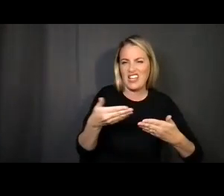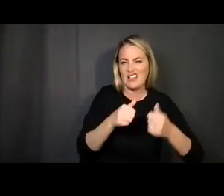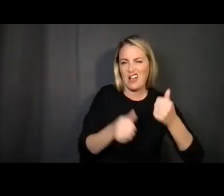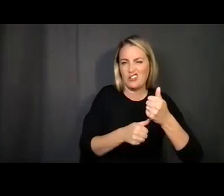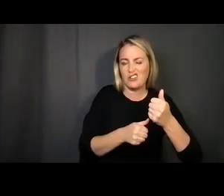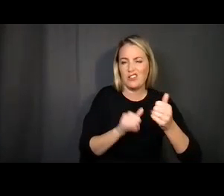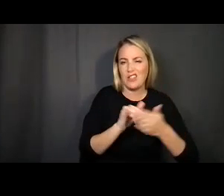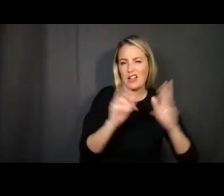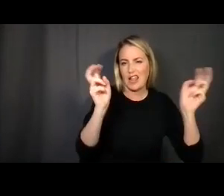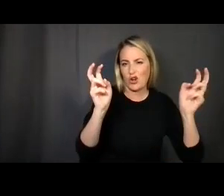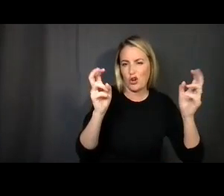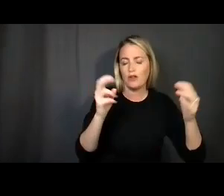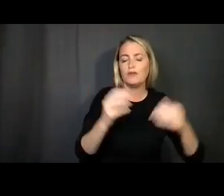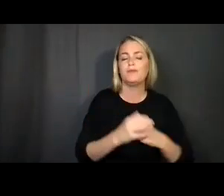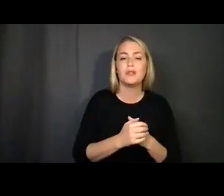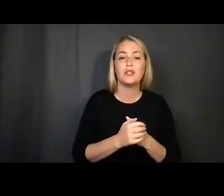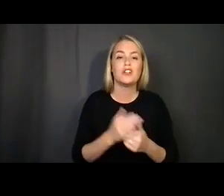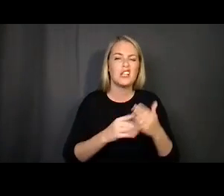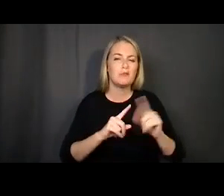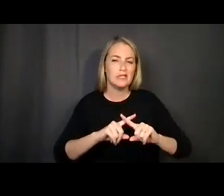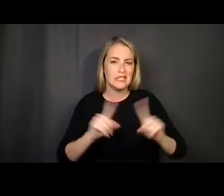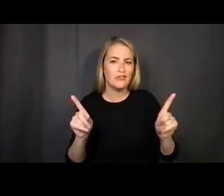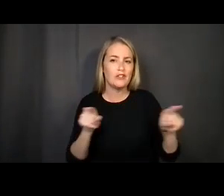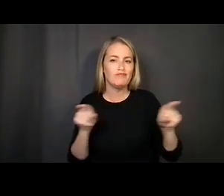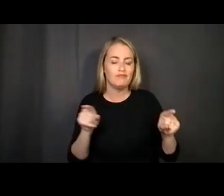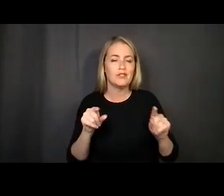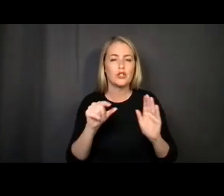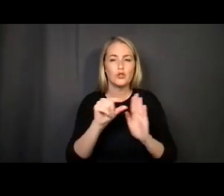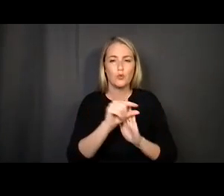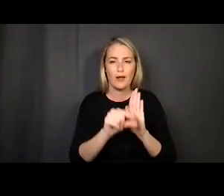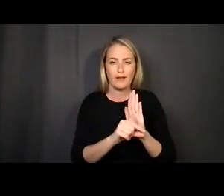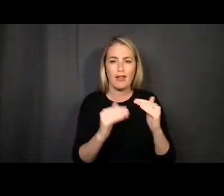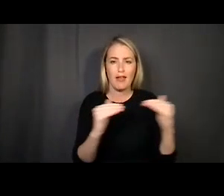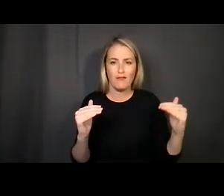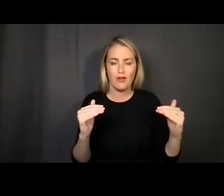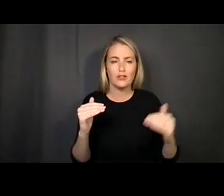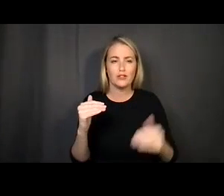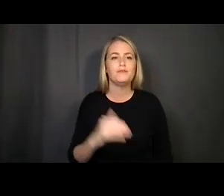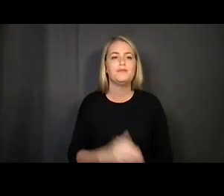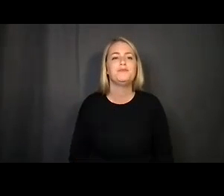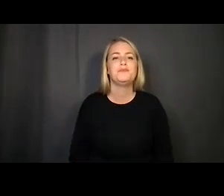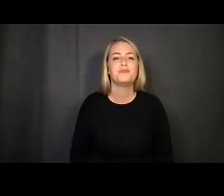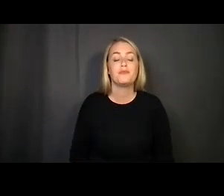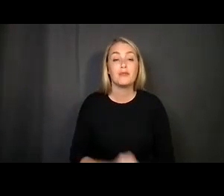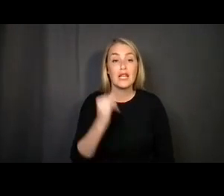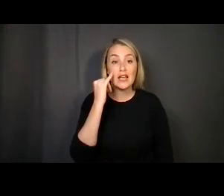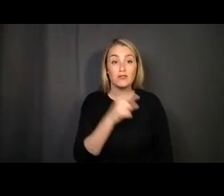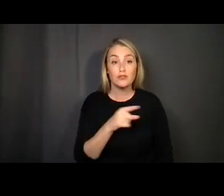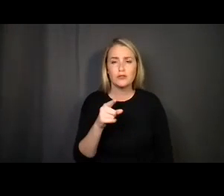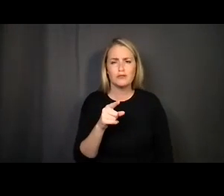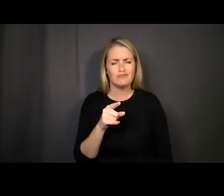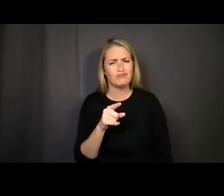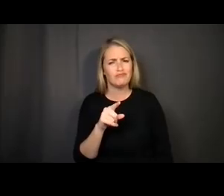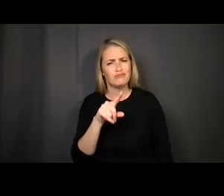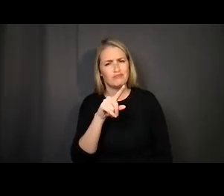And so there are some differences between grade levels and that you can get familiar with. If you have specific questions about the organization,